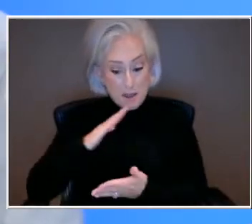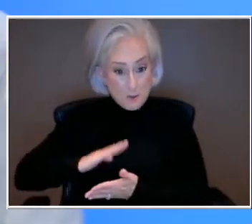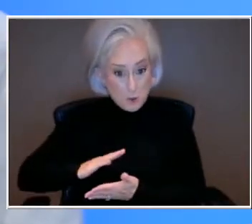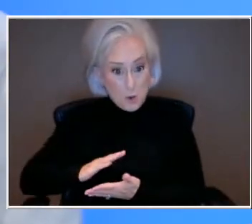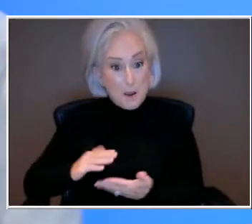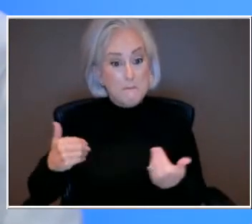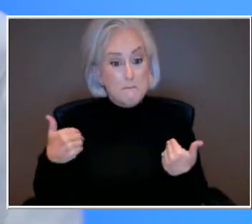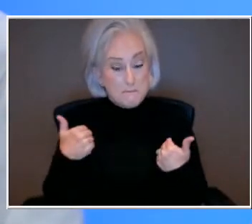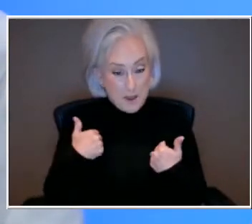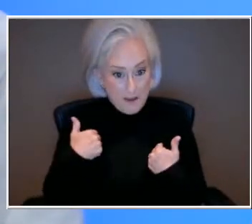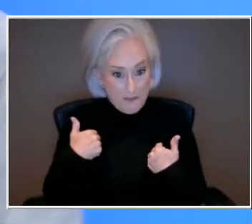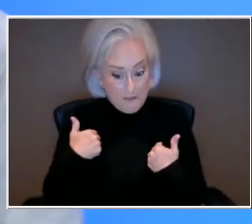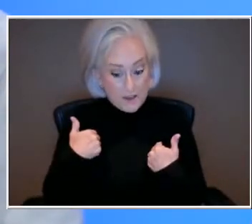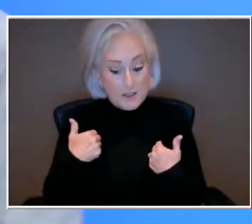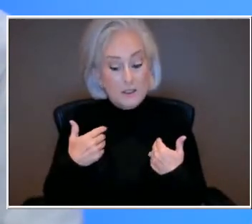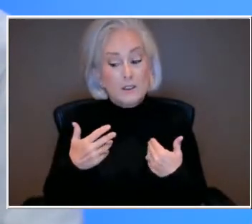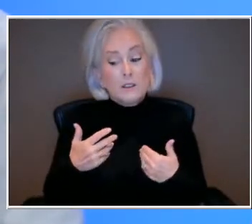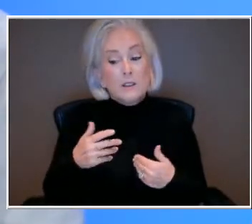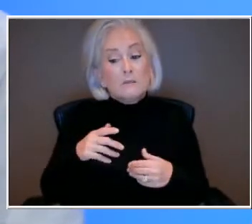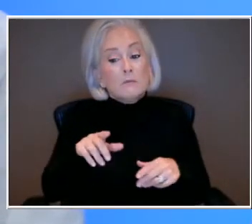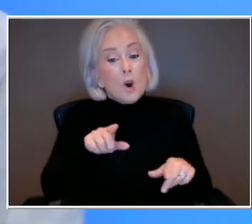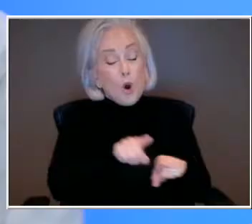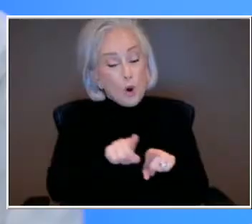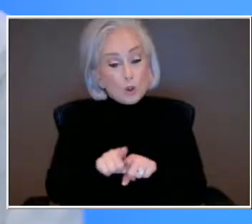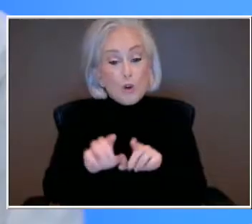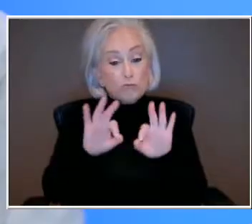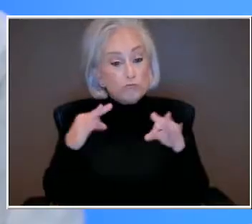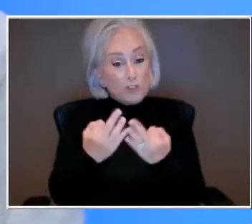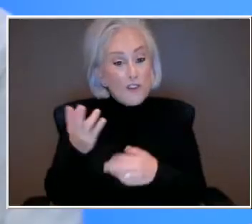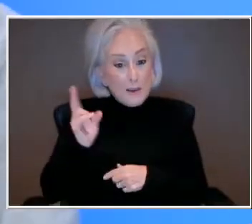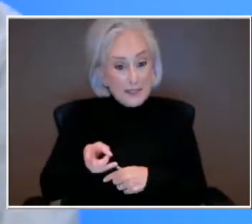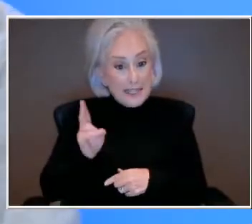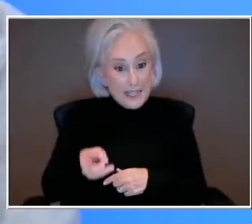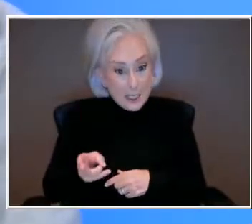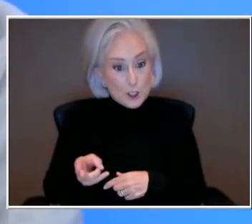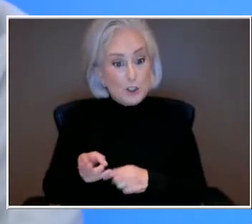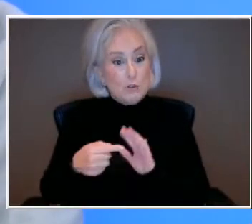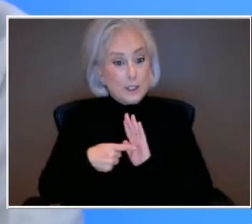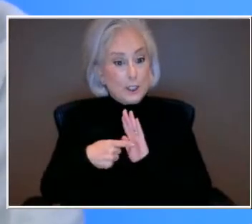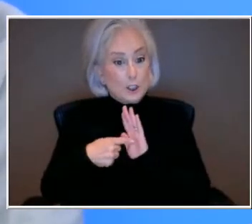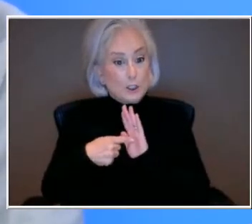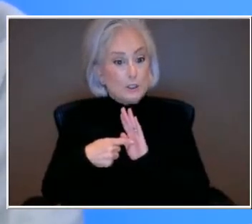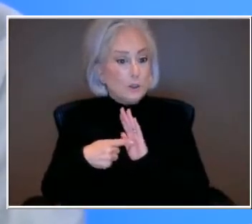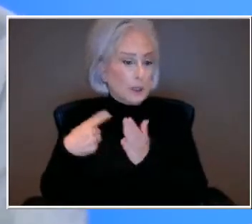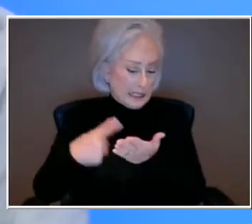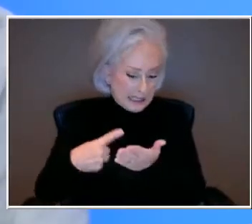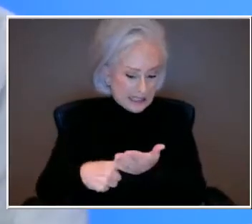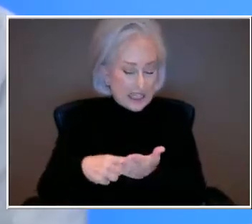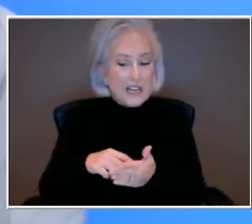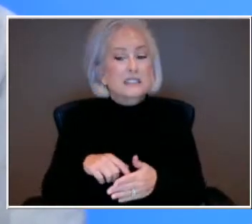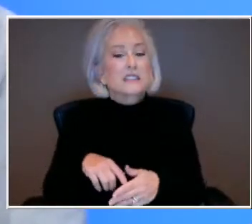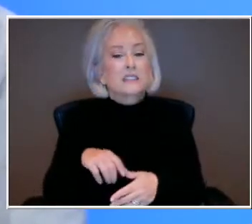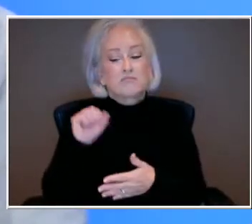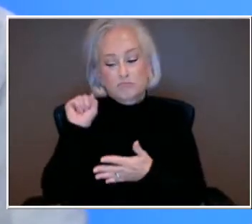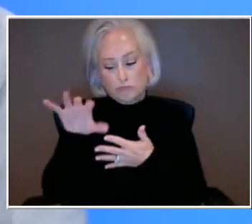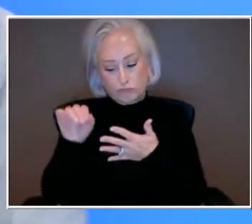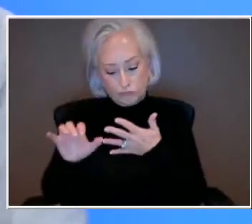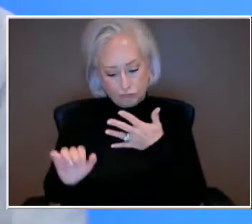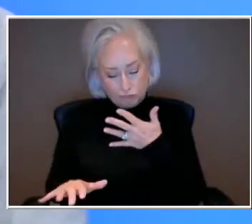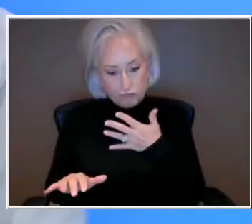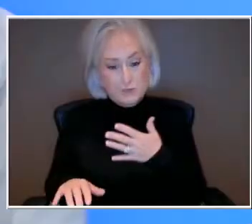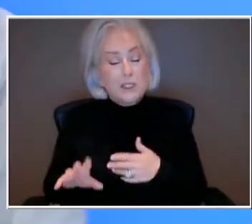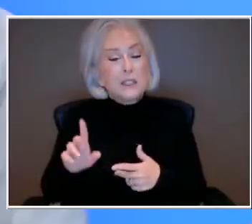lot of family history that was, you know, the information was discussed. I provided that information. We went over that.